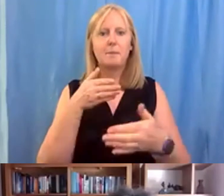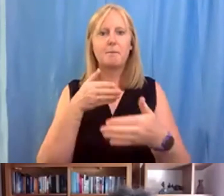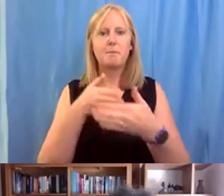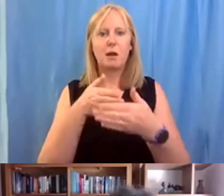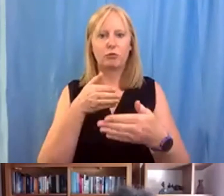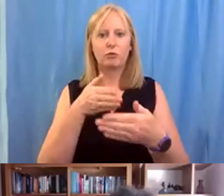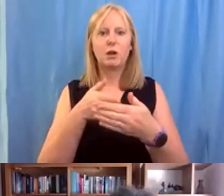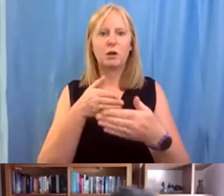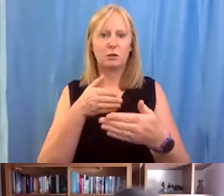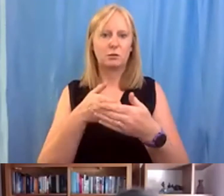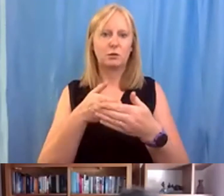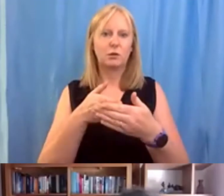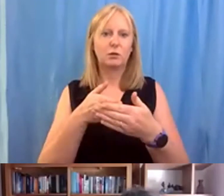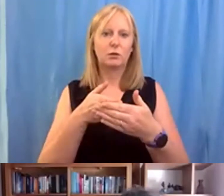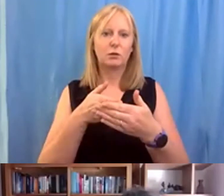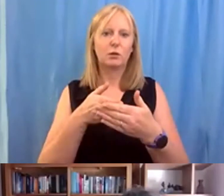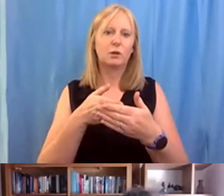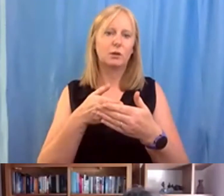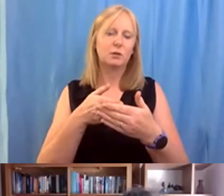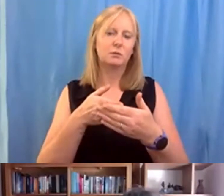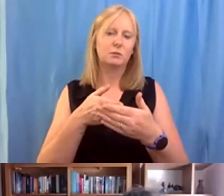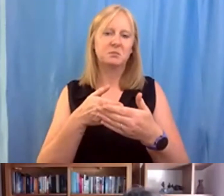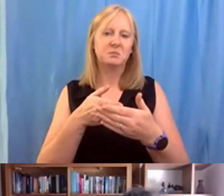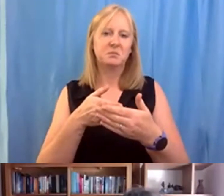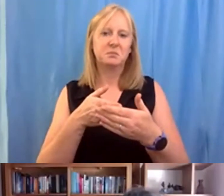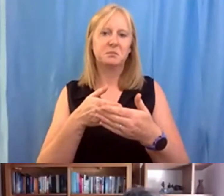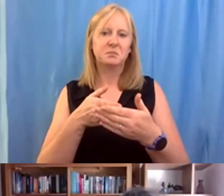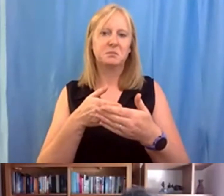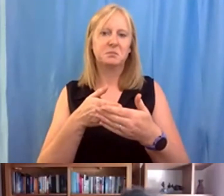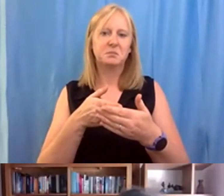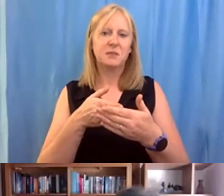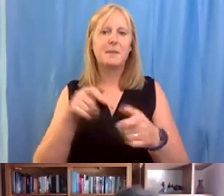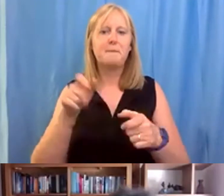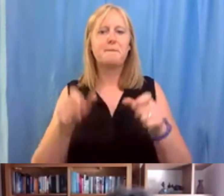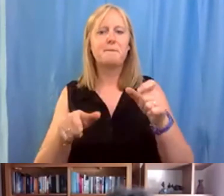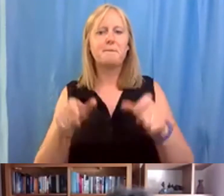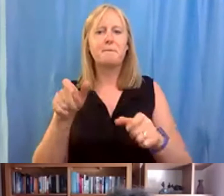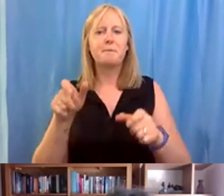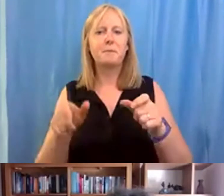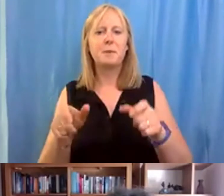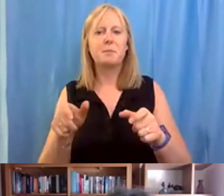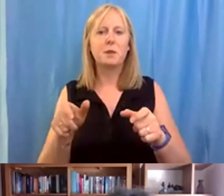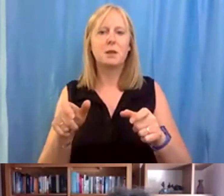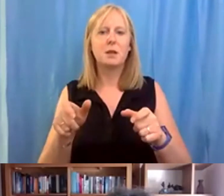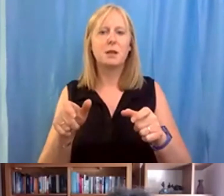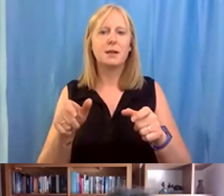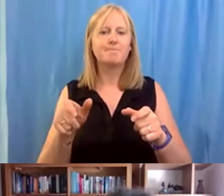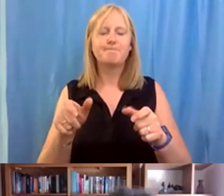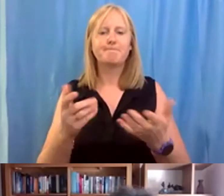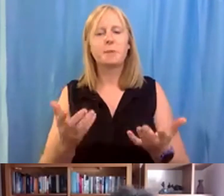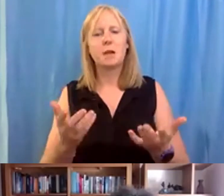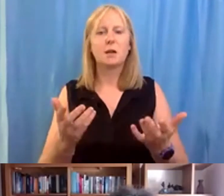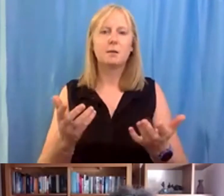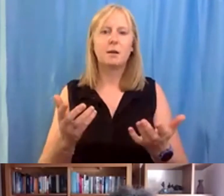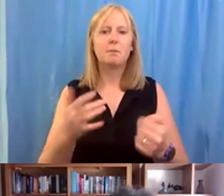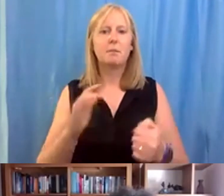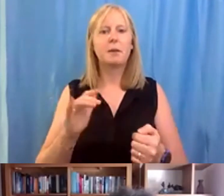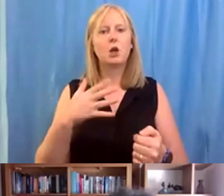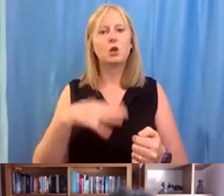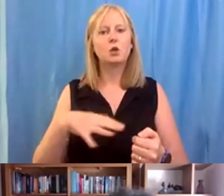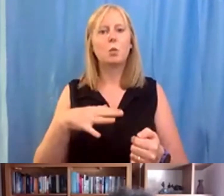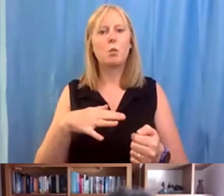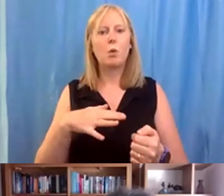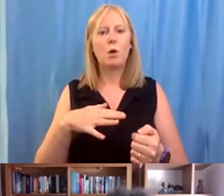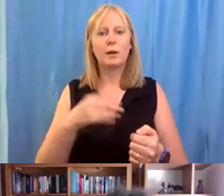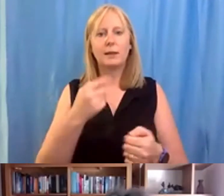perceived barrier, in that people are they don't want to perhaps share the fact that they